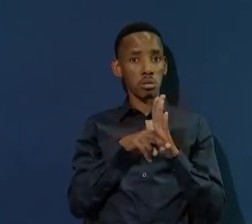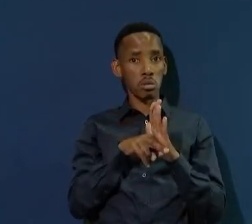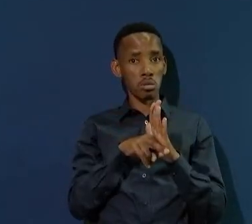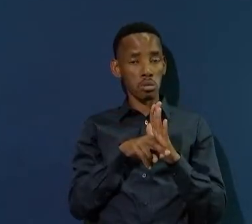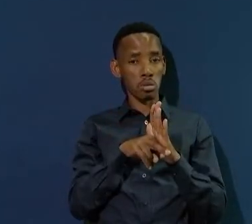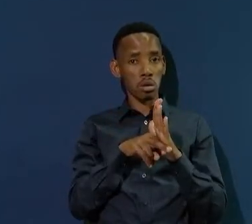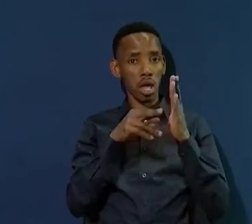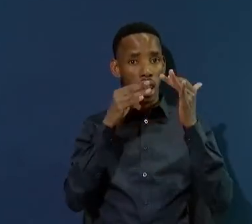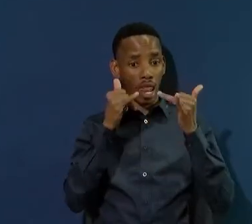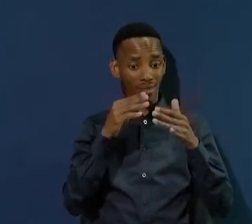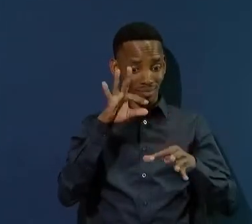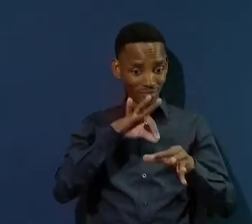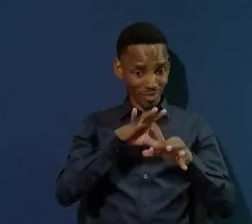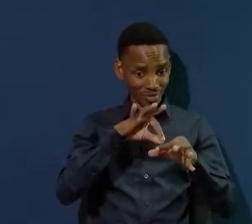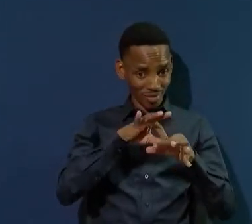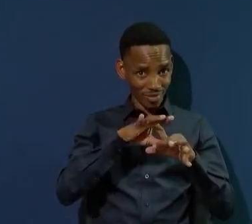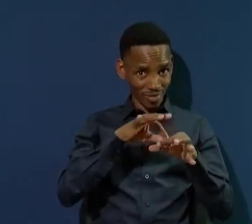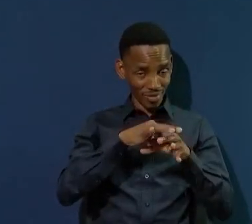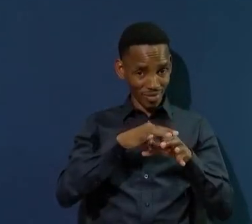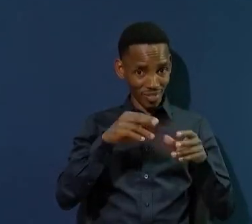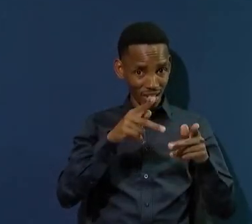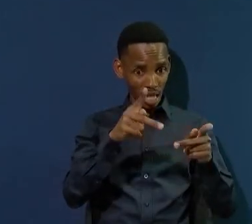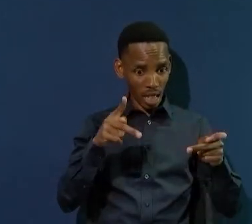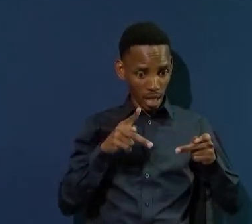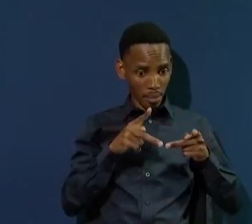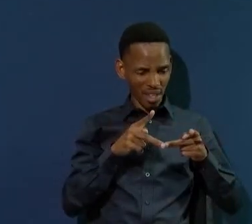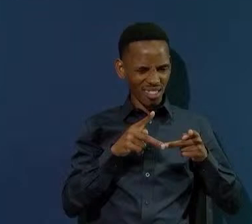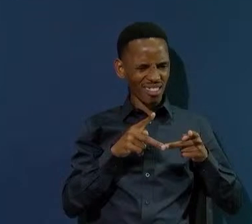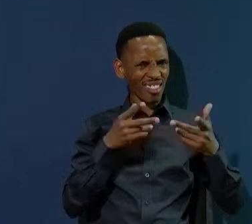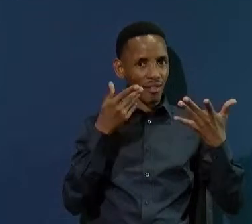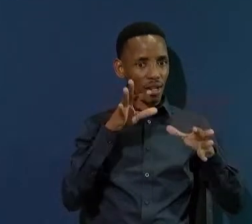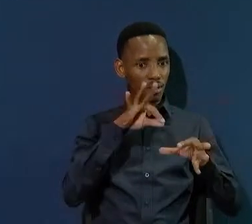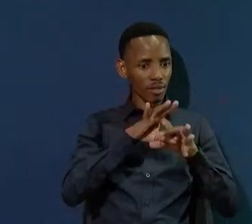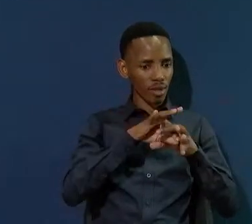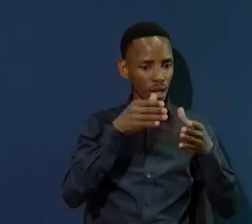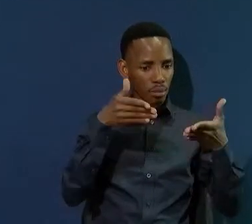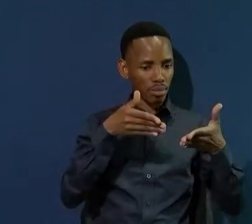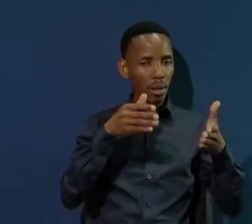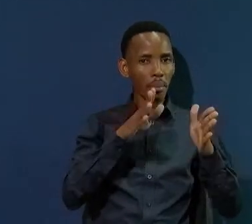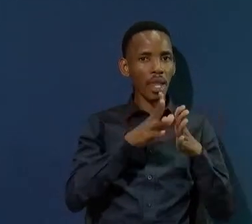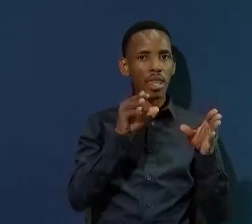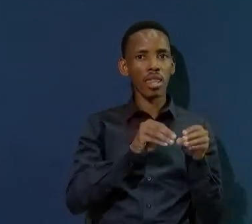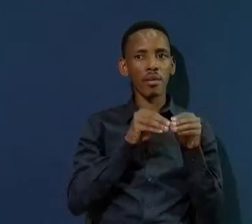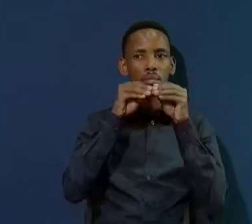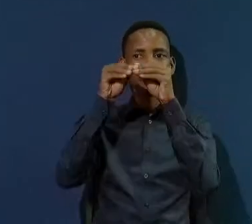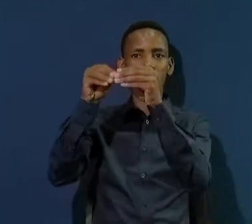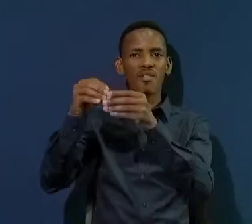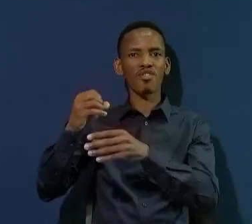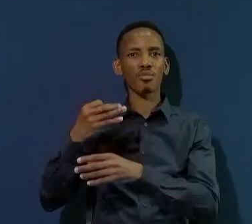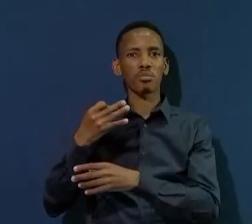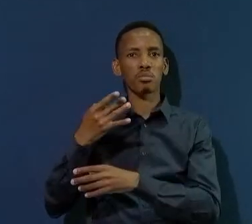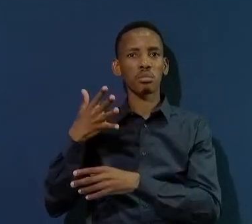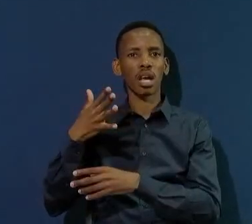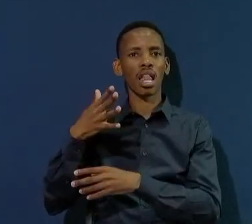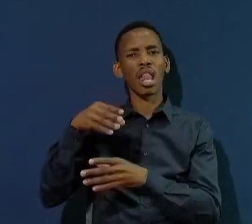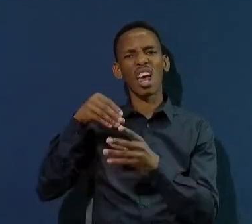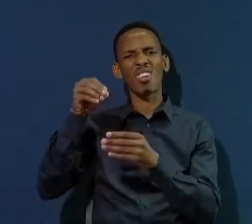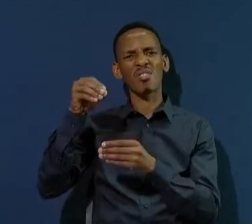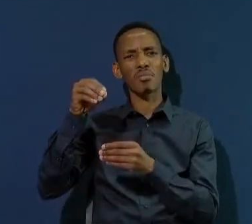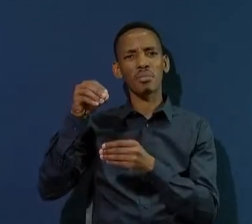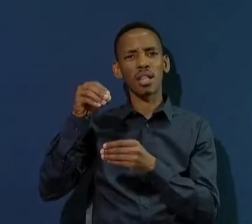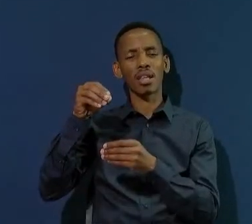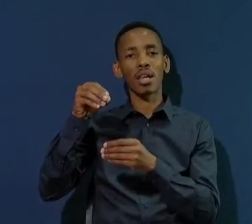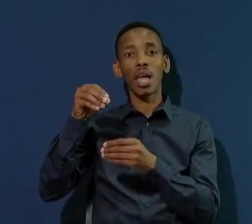balla ditalama tsone tseo go sele Emma. That means gore go na le ba ileng gore